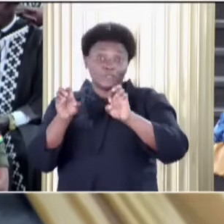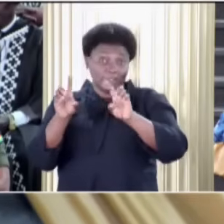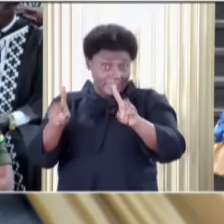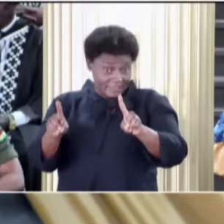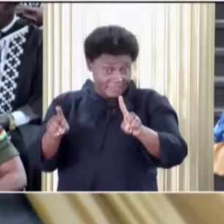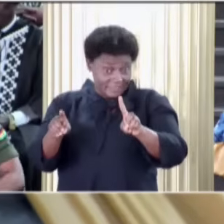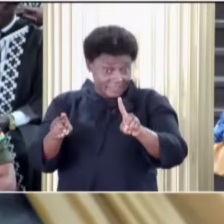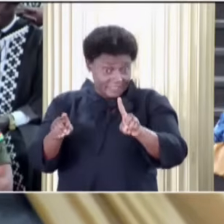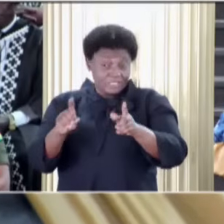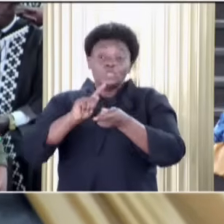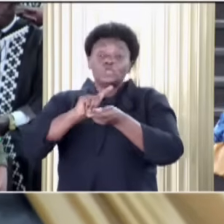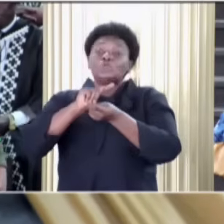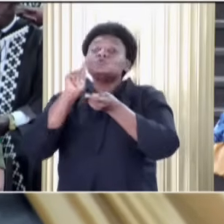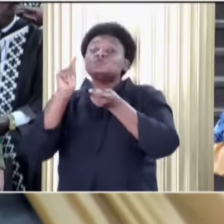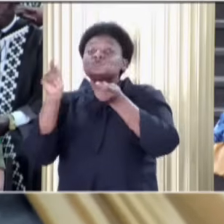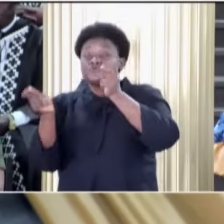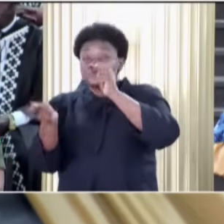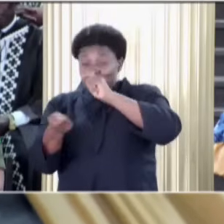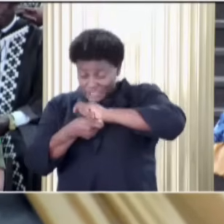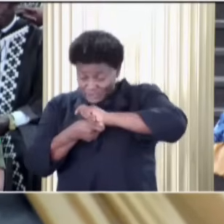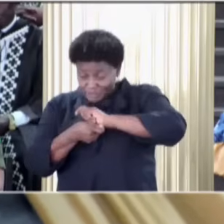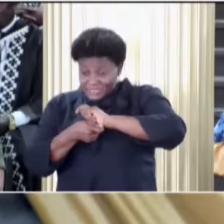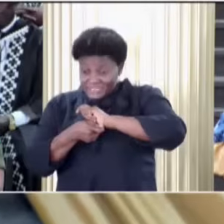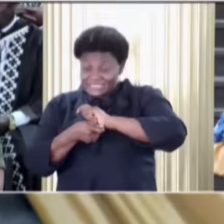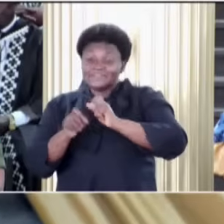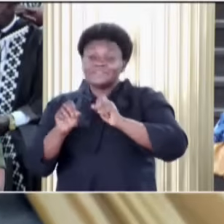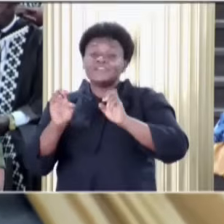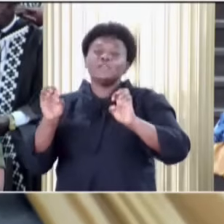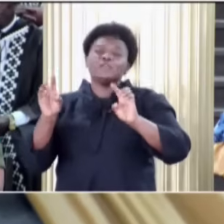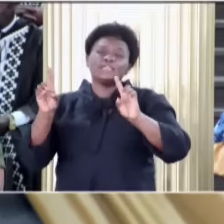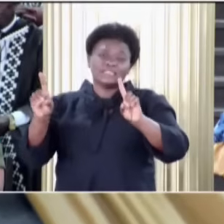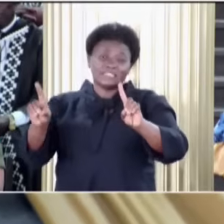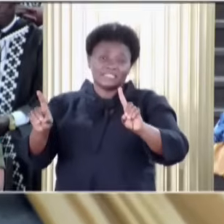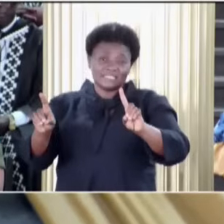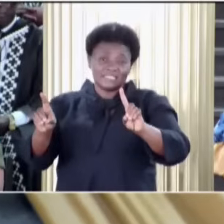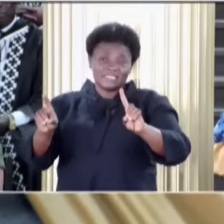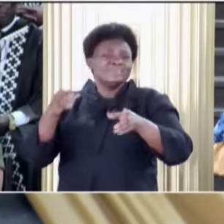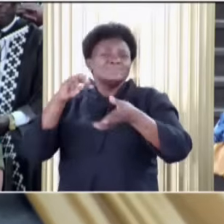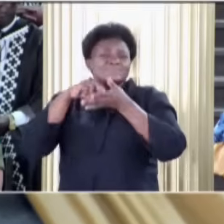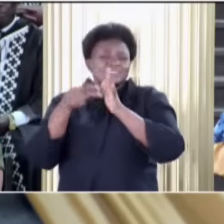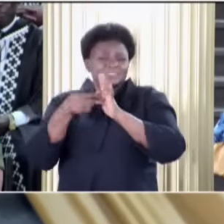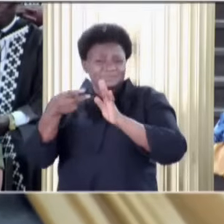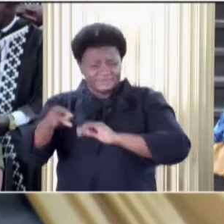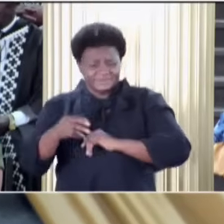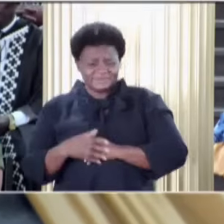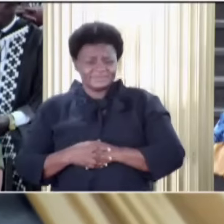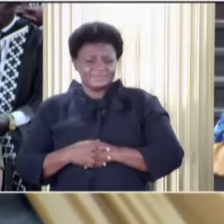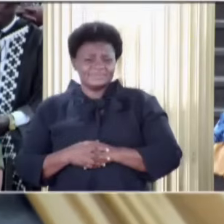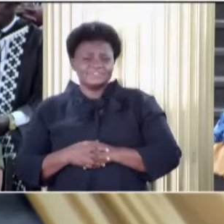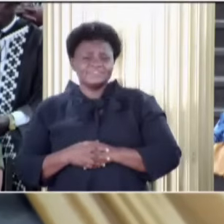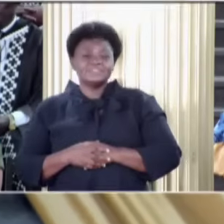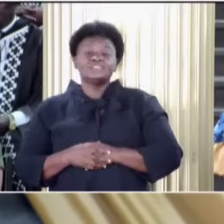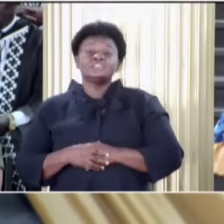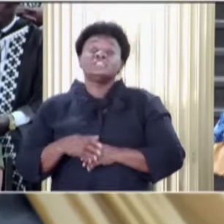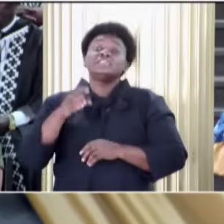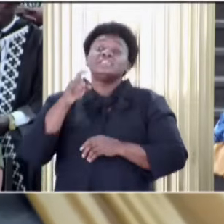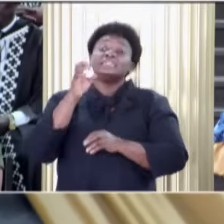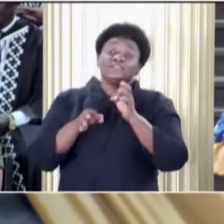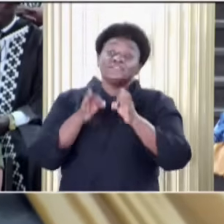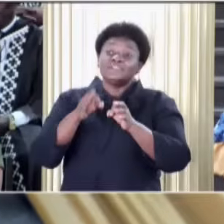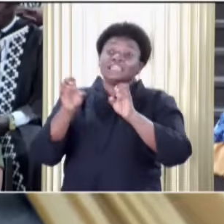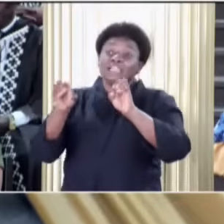that? Transformative education. Good. Now what does it mean? I'll explain. If your education